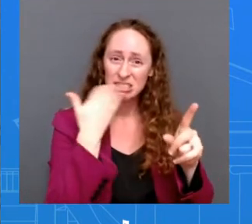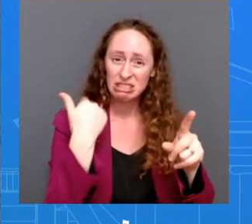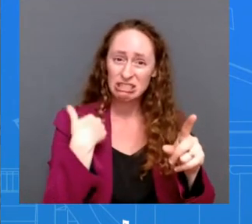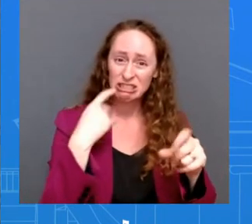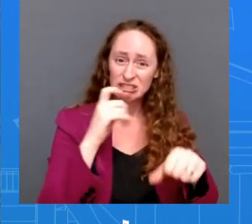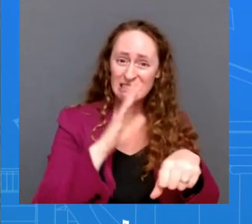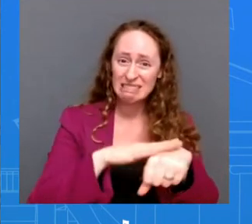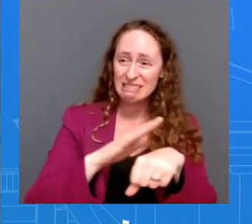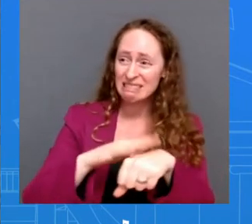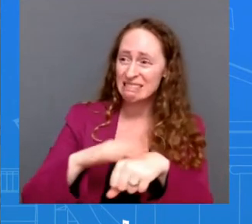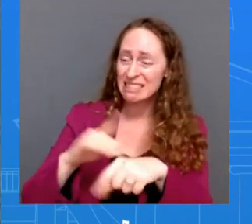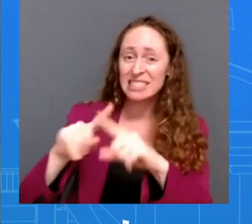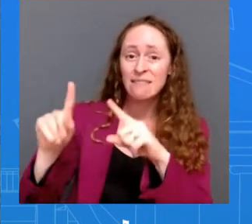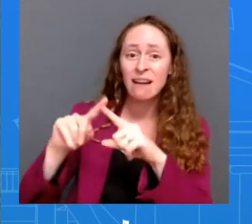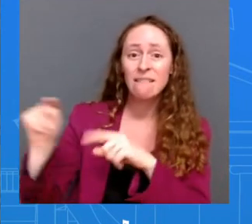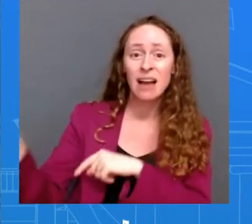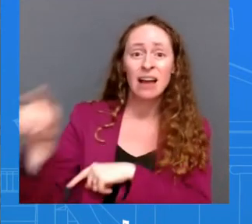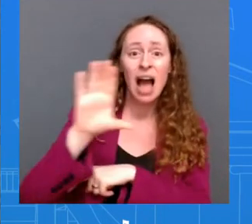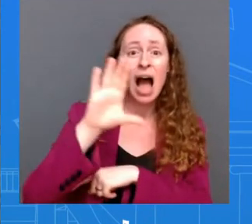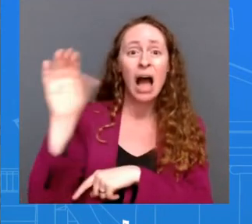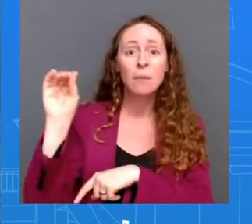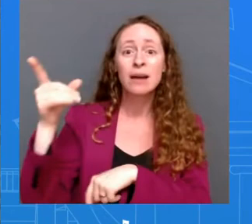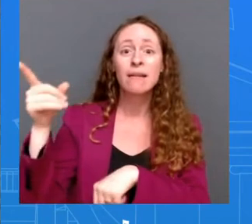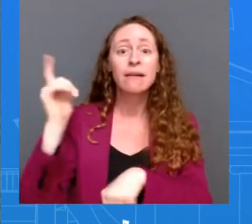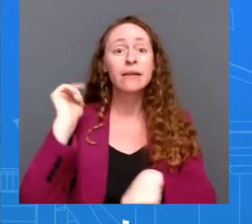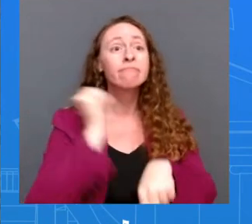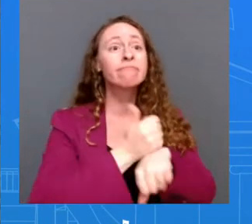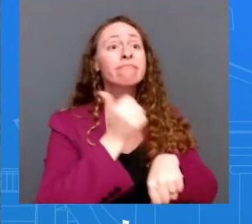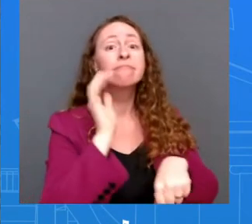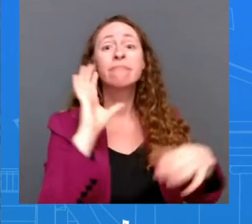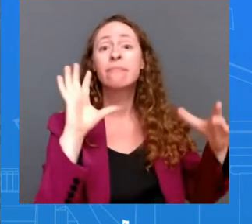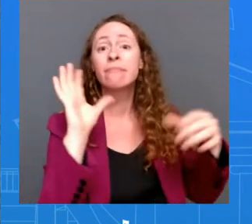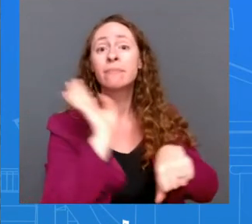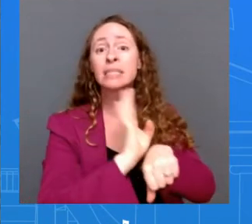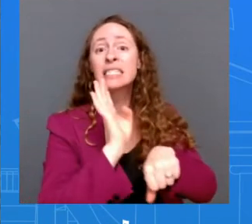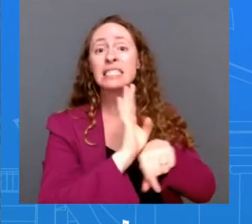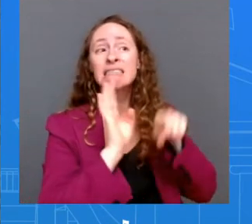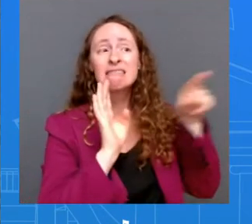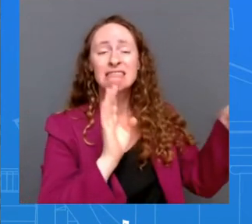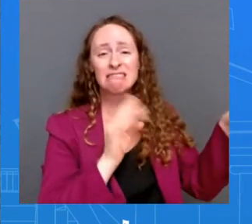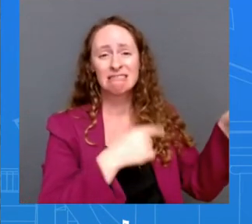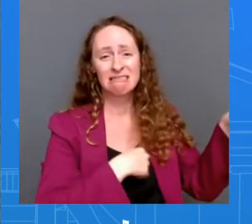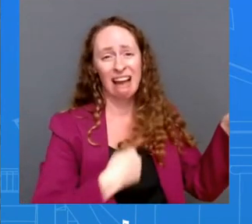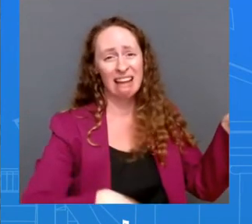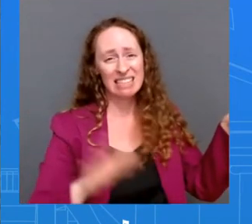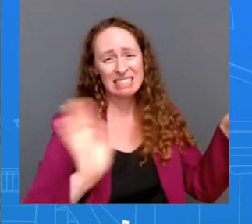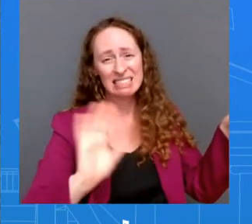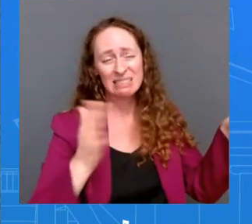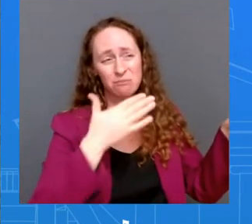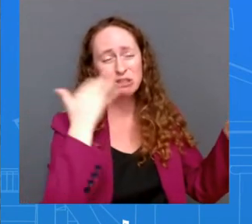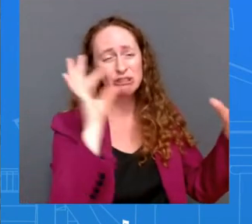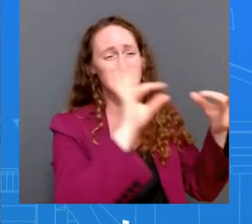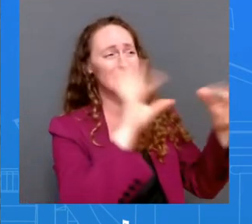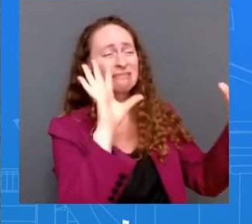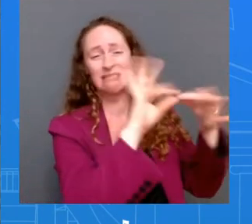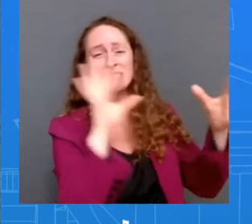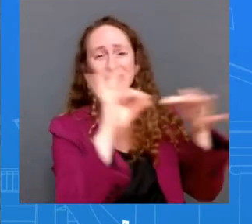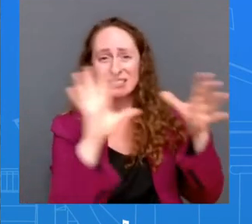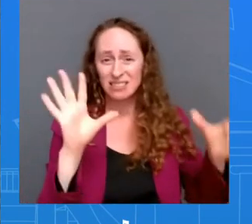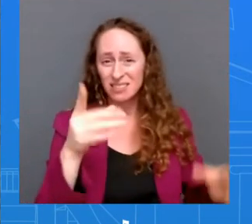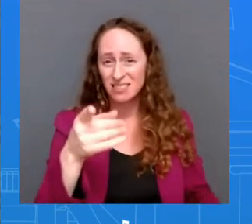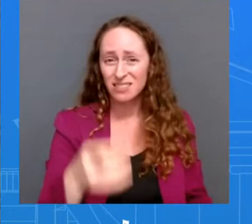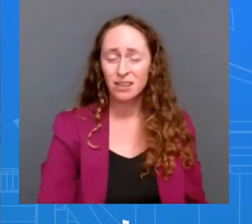but transparent with businesses about private corporations about